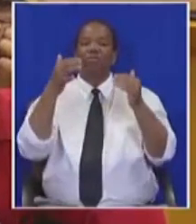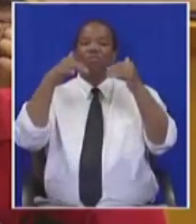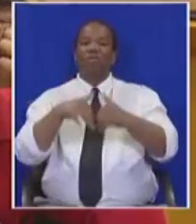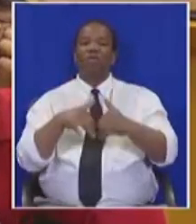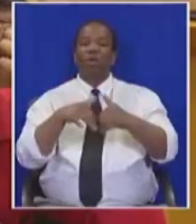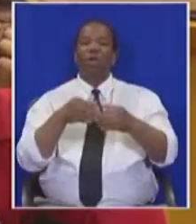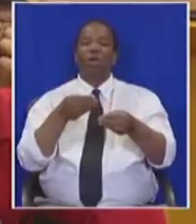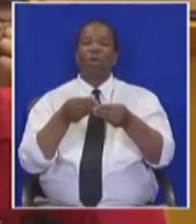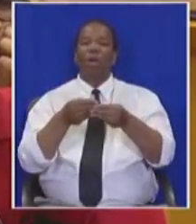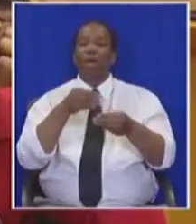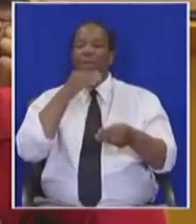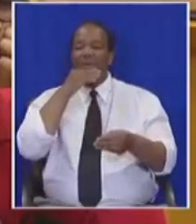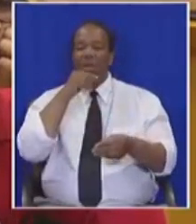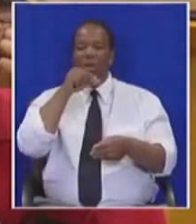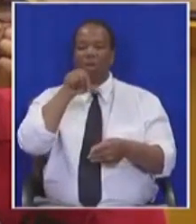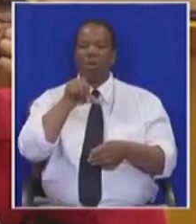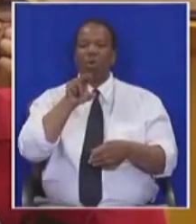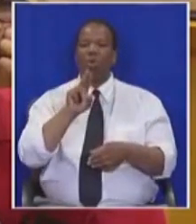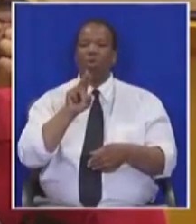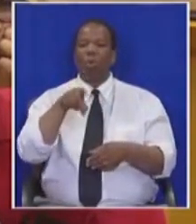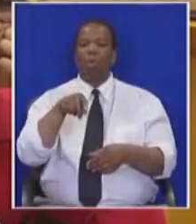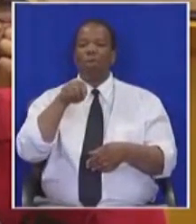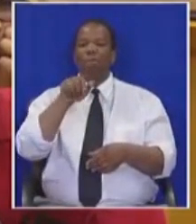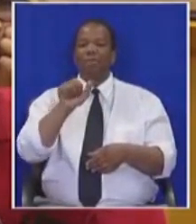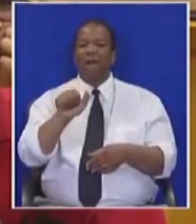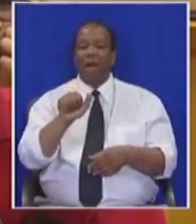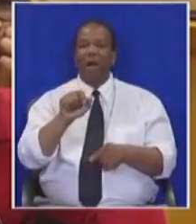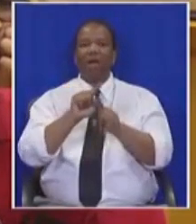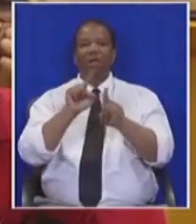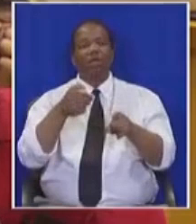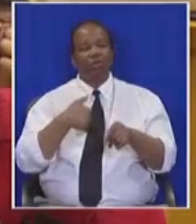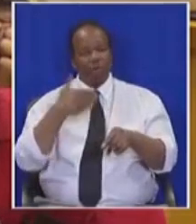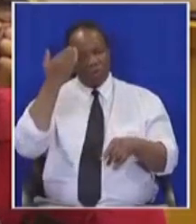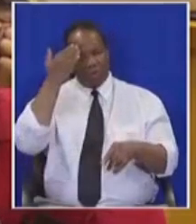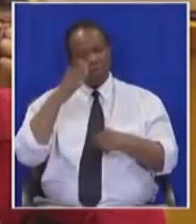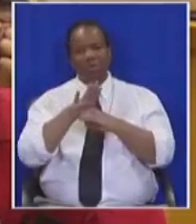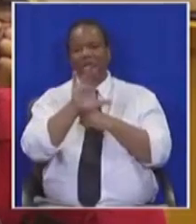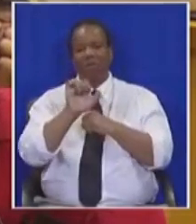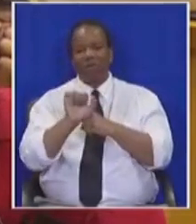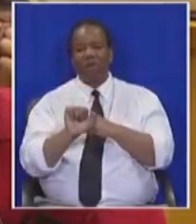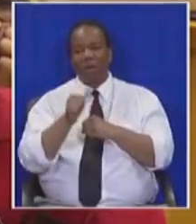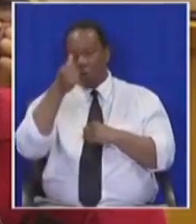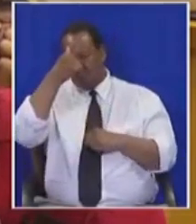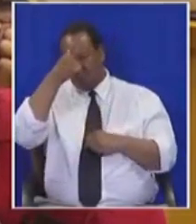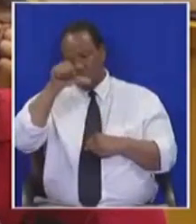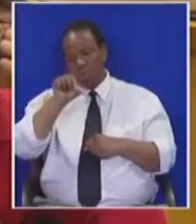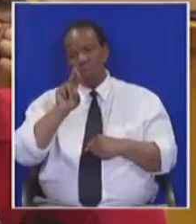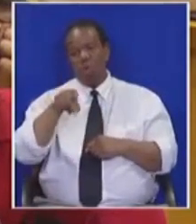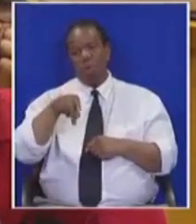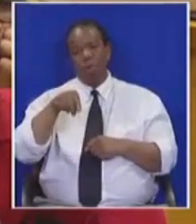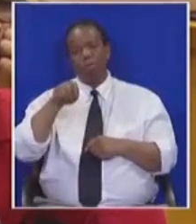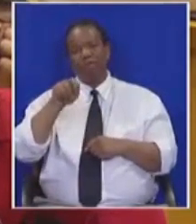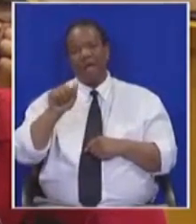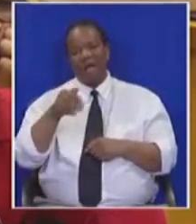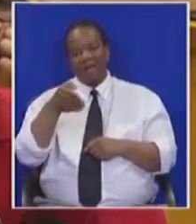eSouth Africa. Yebo. So akuna substantive motion efuneka ikhona substantive motion. No, that is why iEscom ihleli